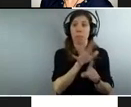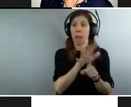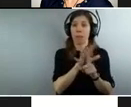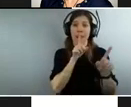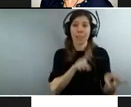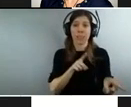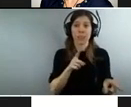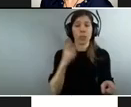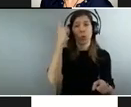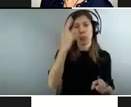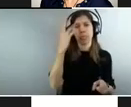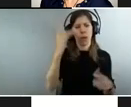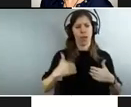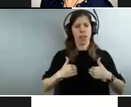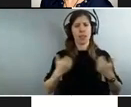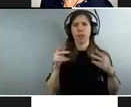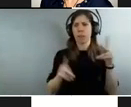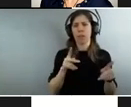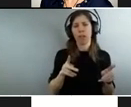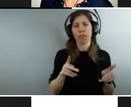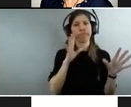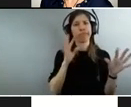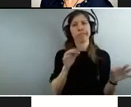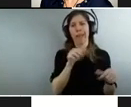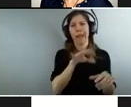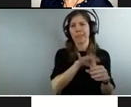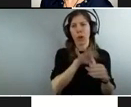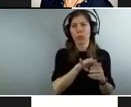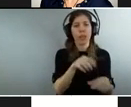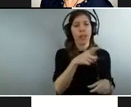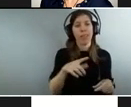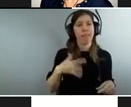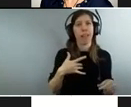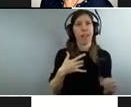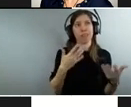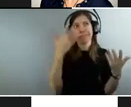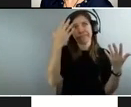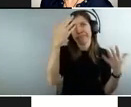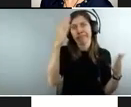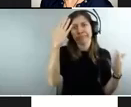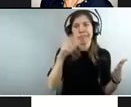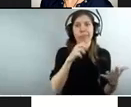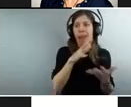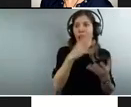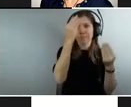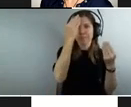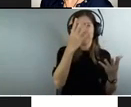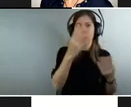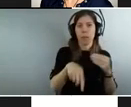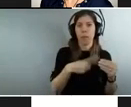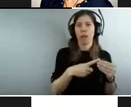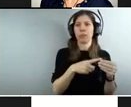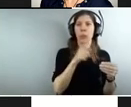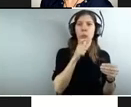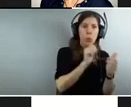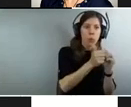for younger people not voting is not being informed about candidates or issues. So this webinar